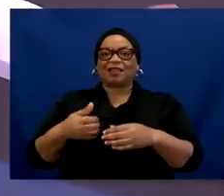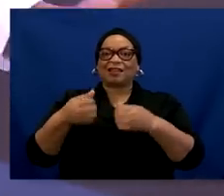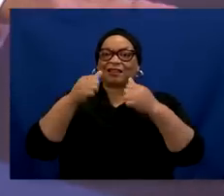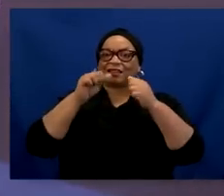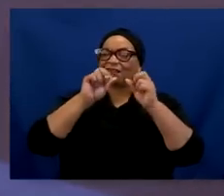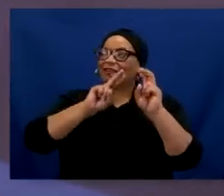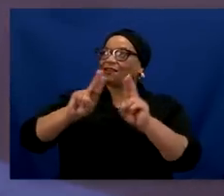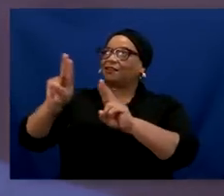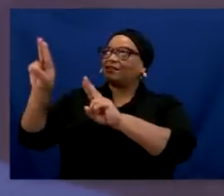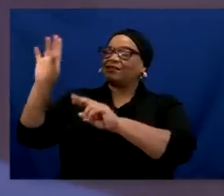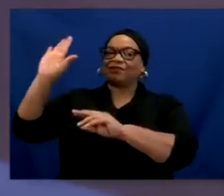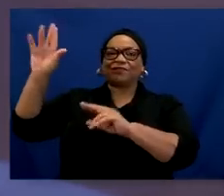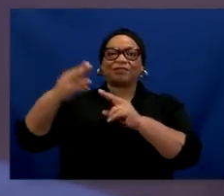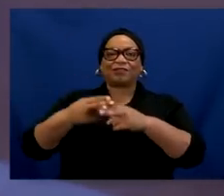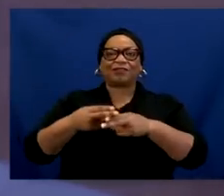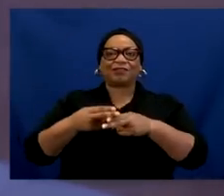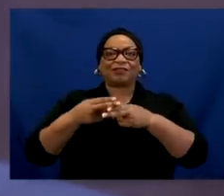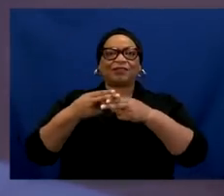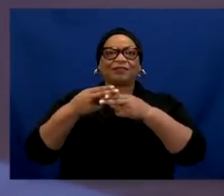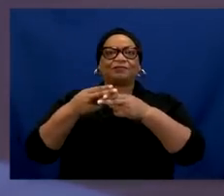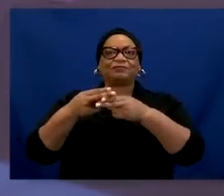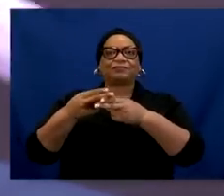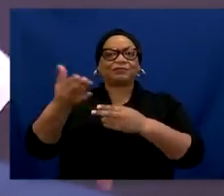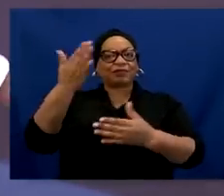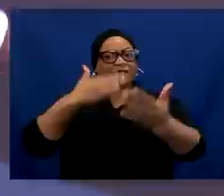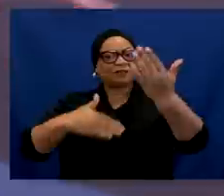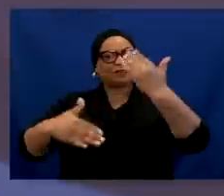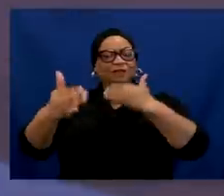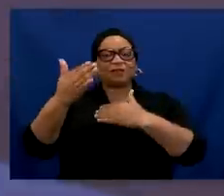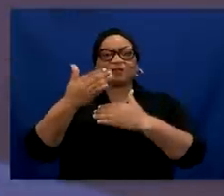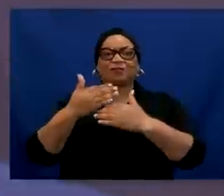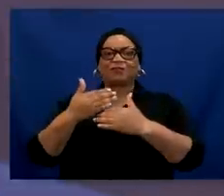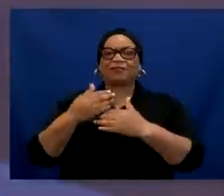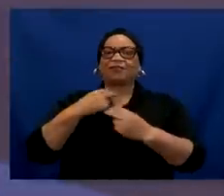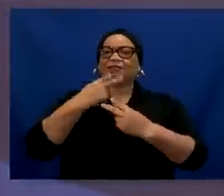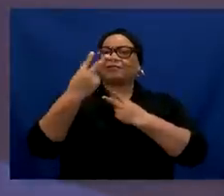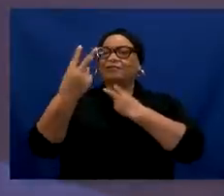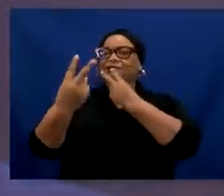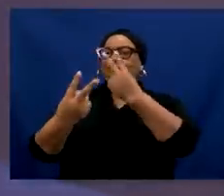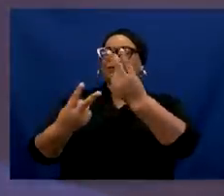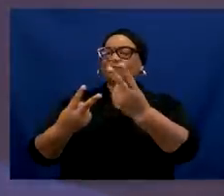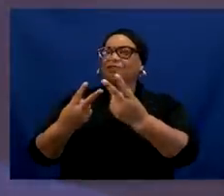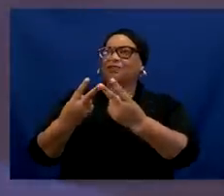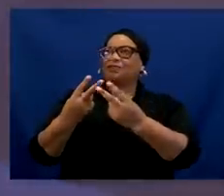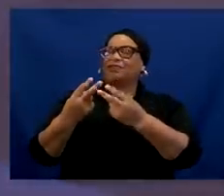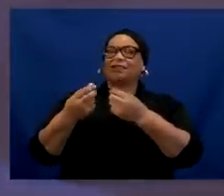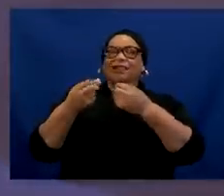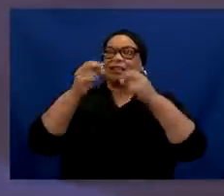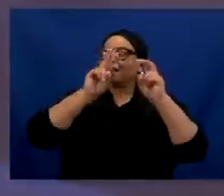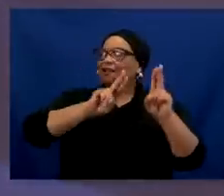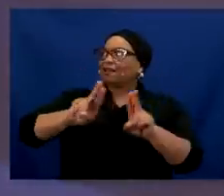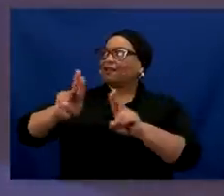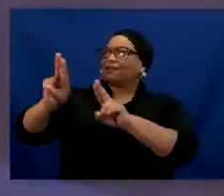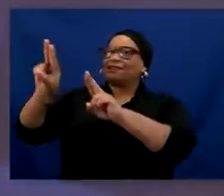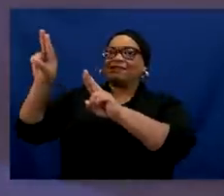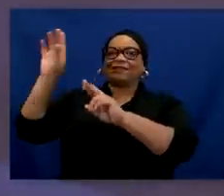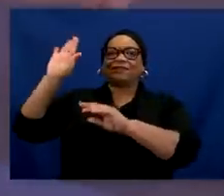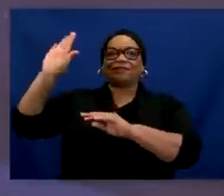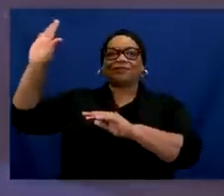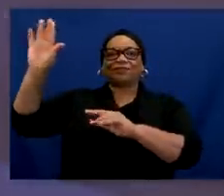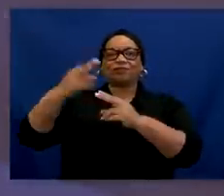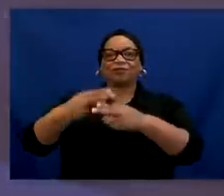your name. Come on, help us say it. I bless your name. Oh yes, we do,